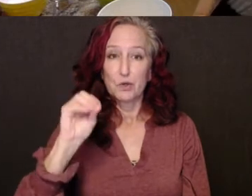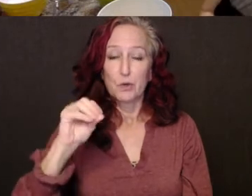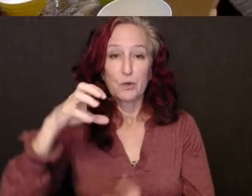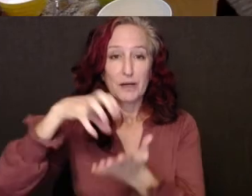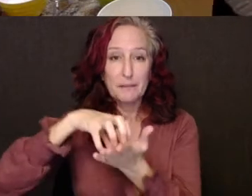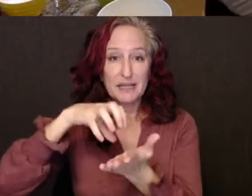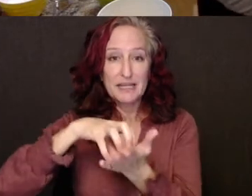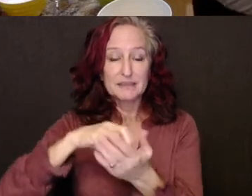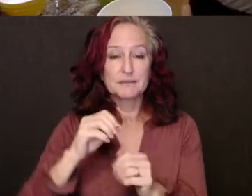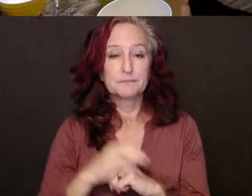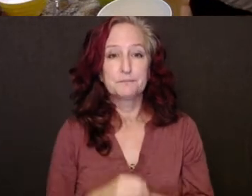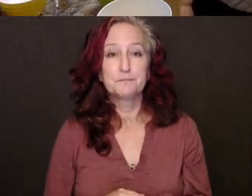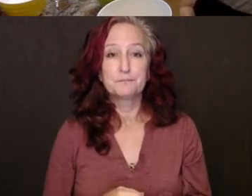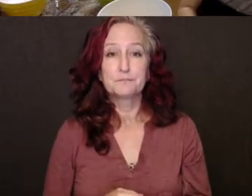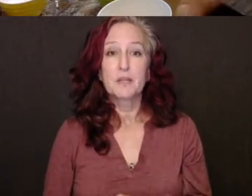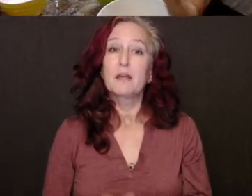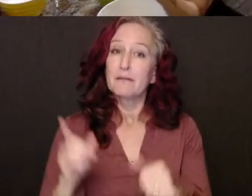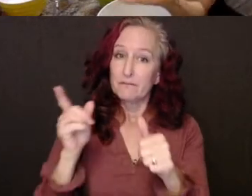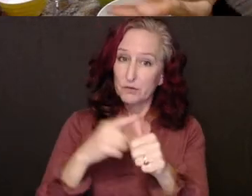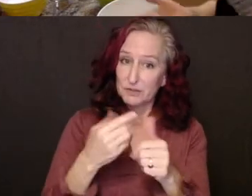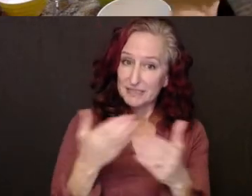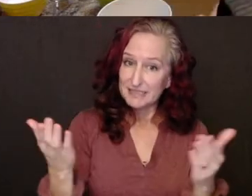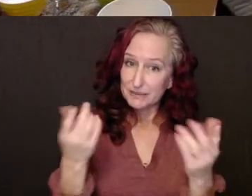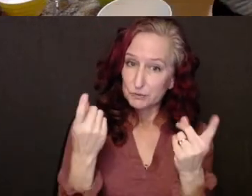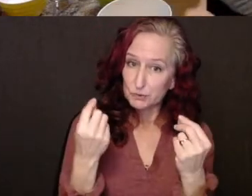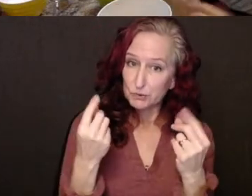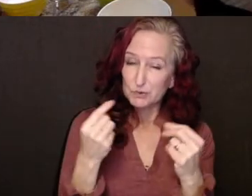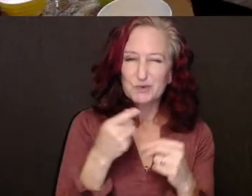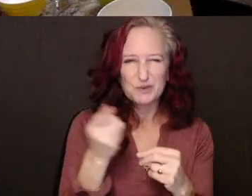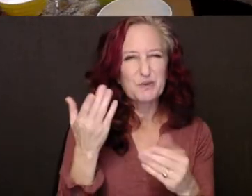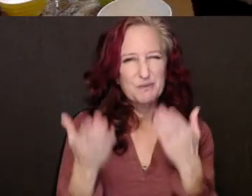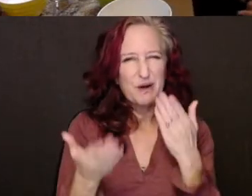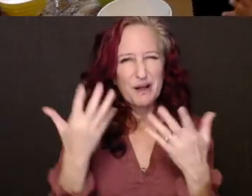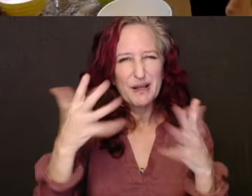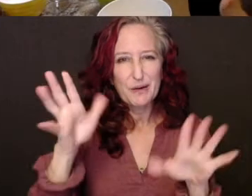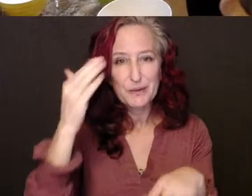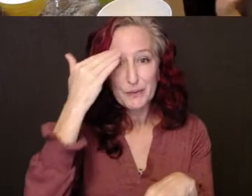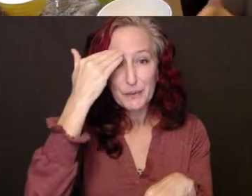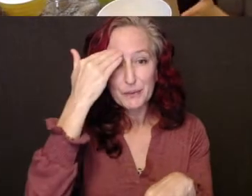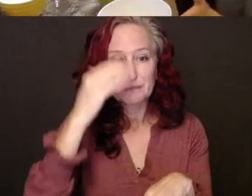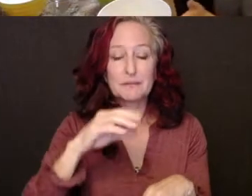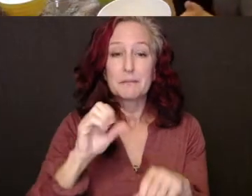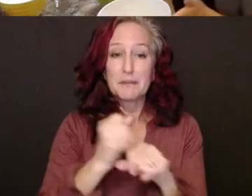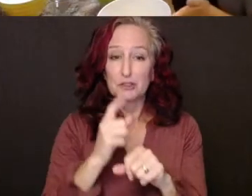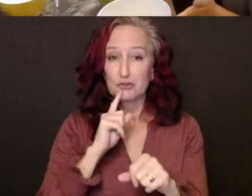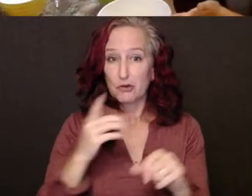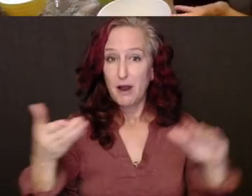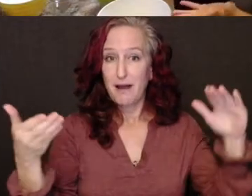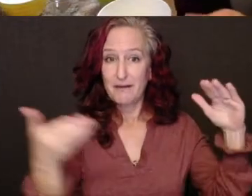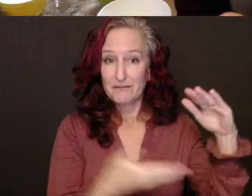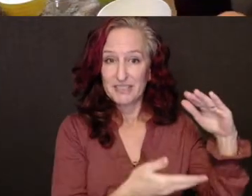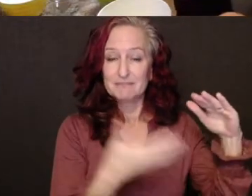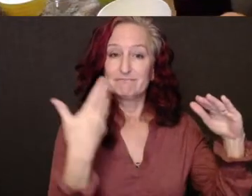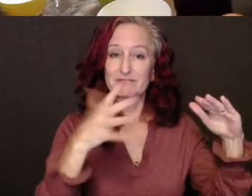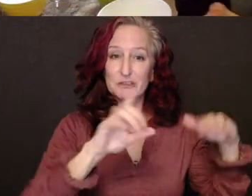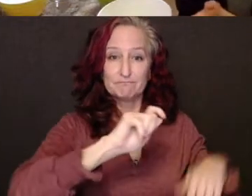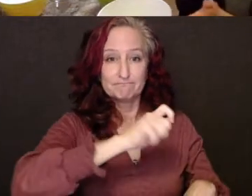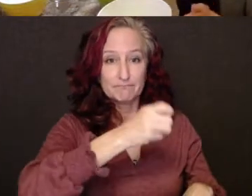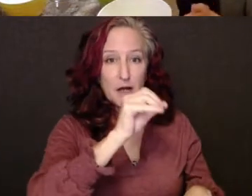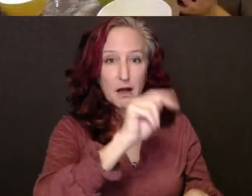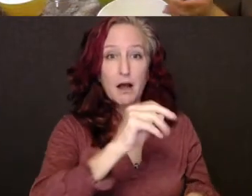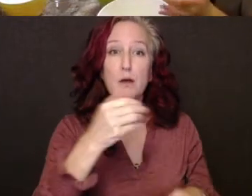Okay, so thank you and welcome everyone to my humble kitchen. So I will go ahead and get